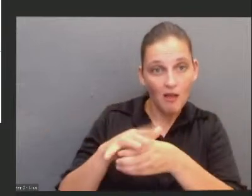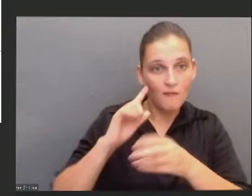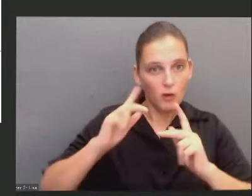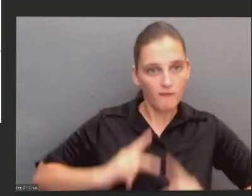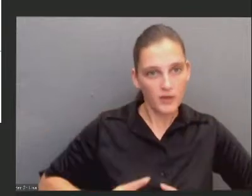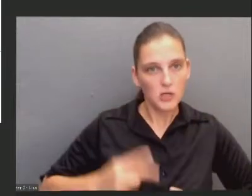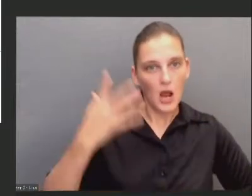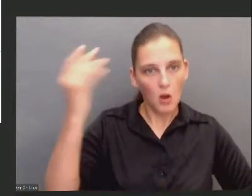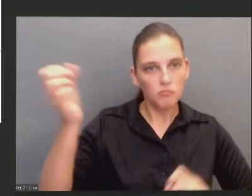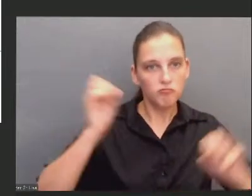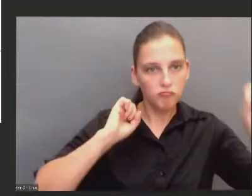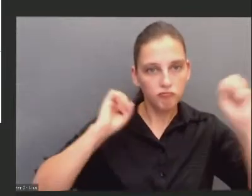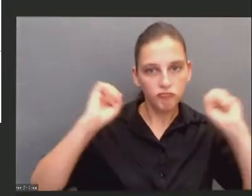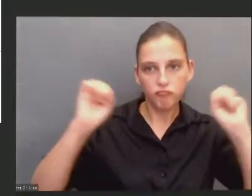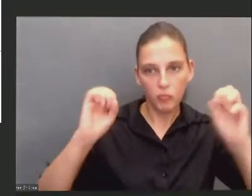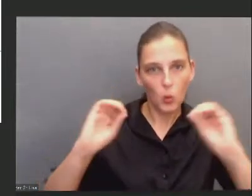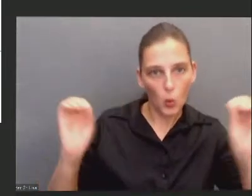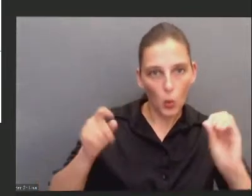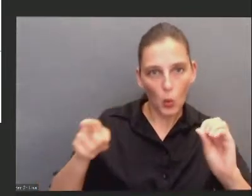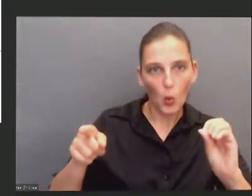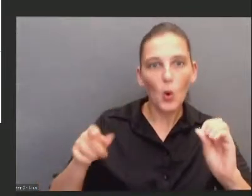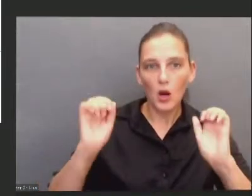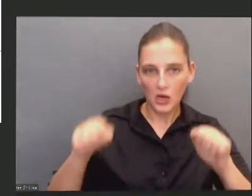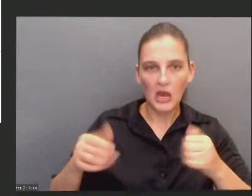positive impact on the diseases.